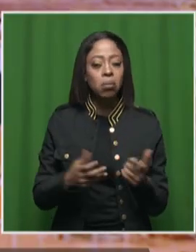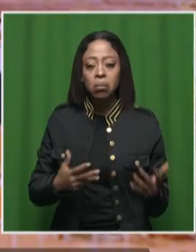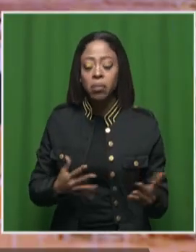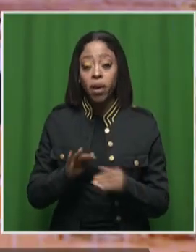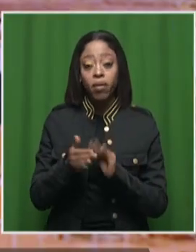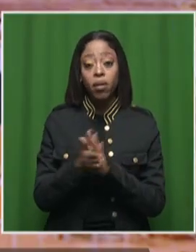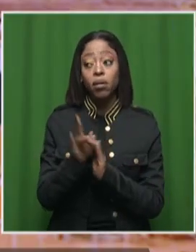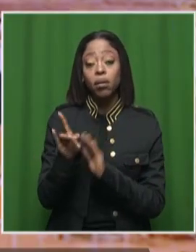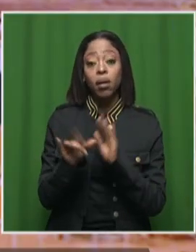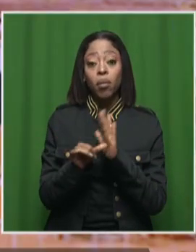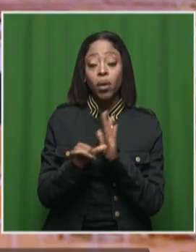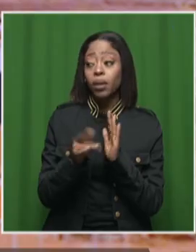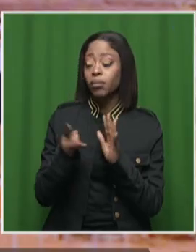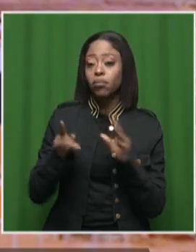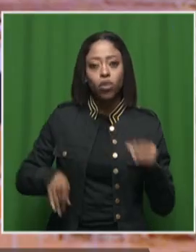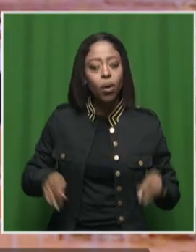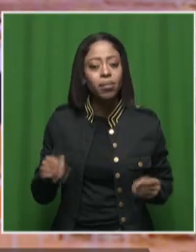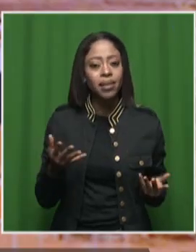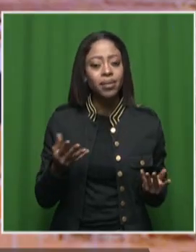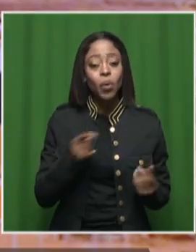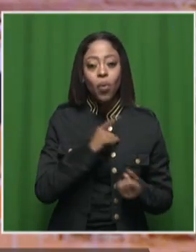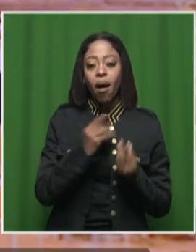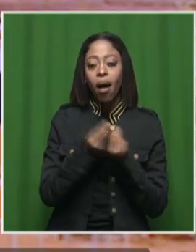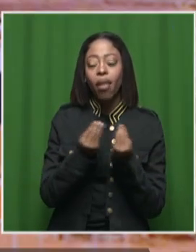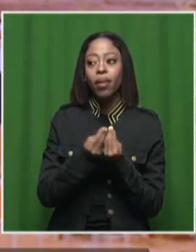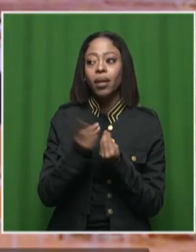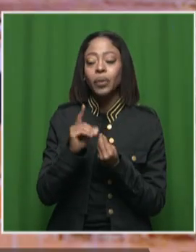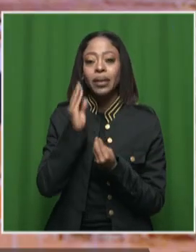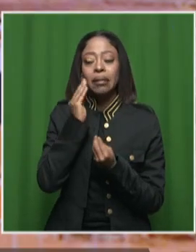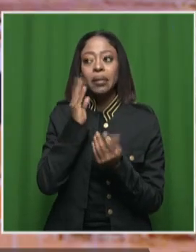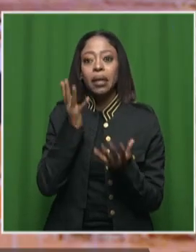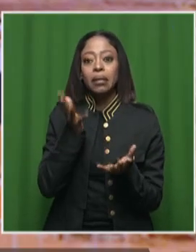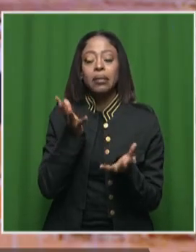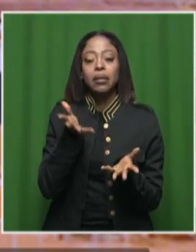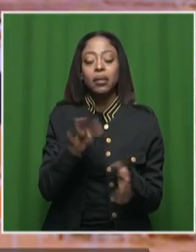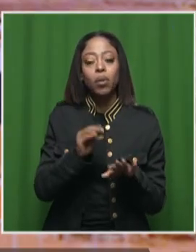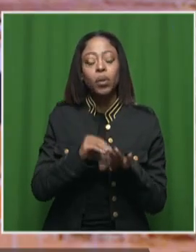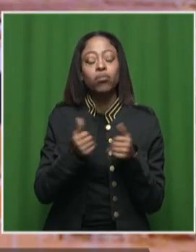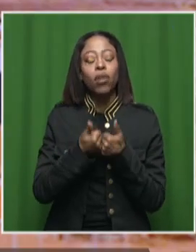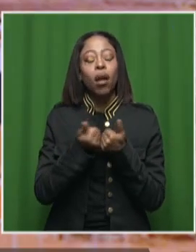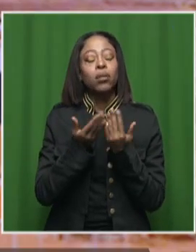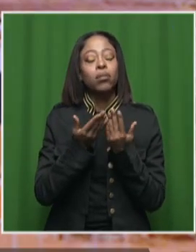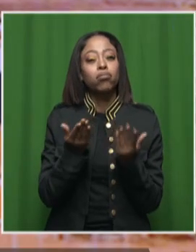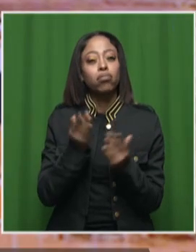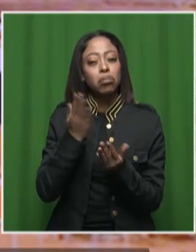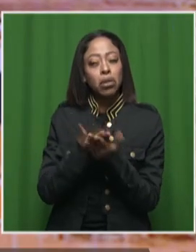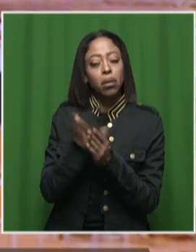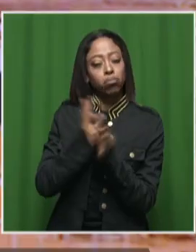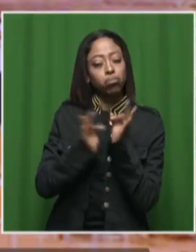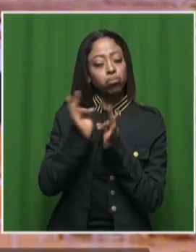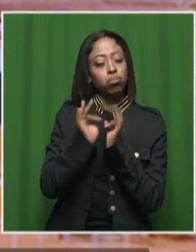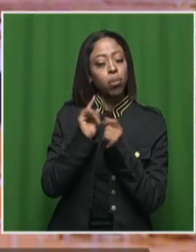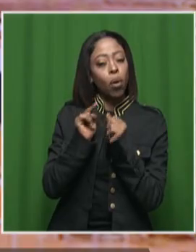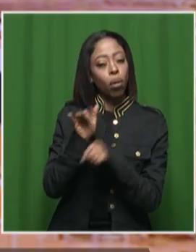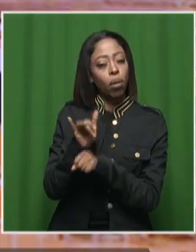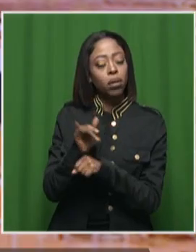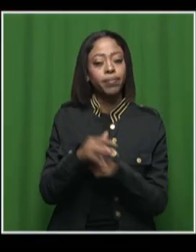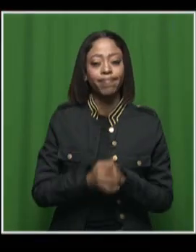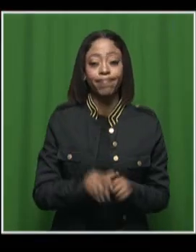all important corruption. You know, these are the things that we're plagued with. Perhaps, you know, you can talk to us about that as well. Absolutely.